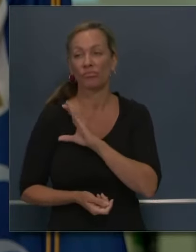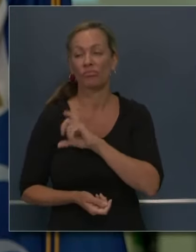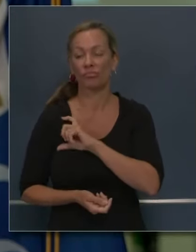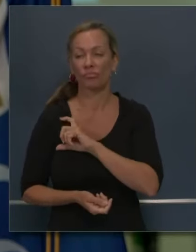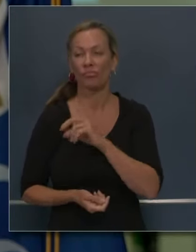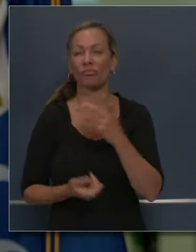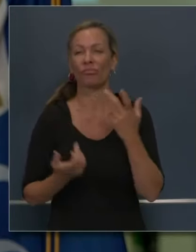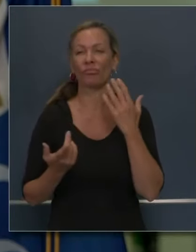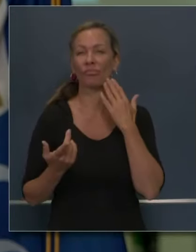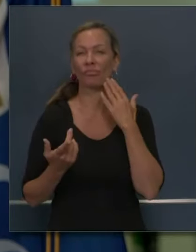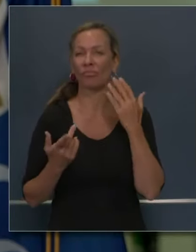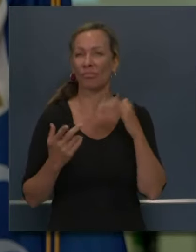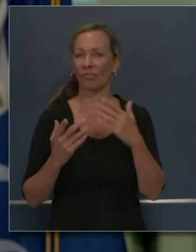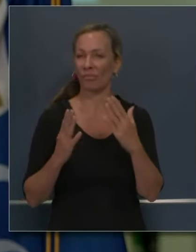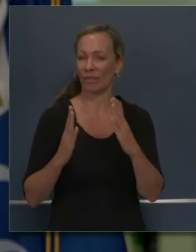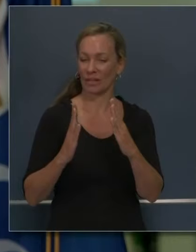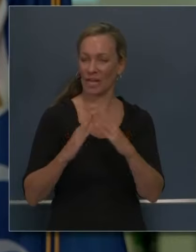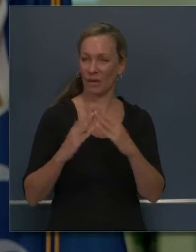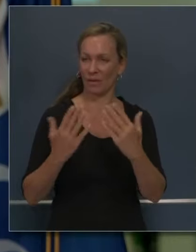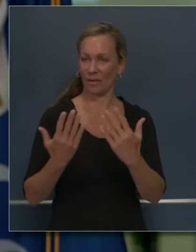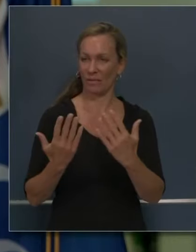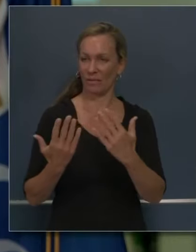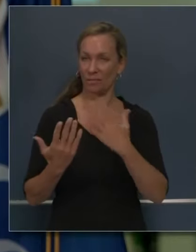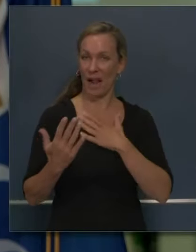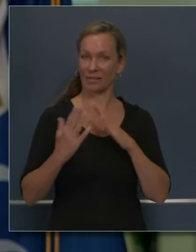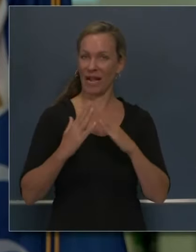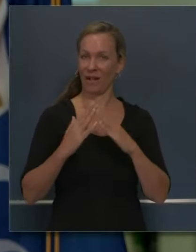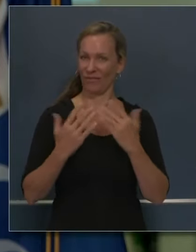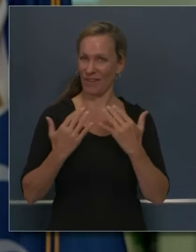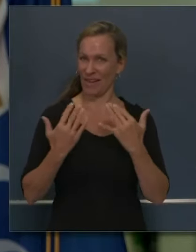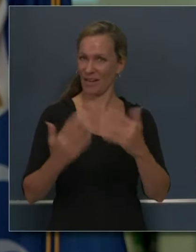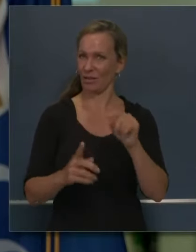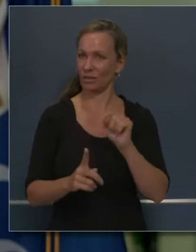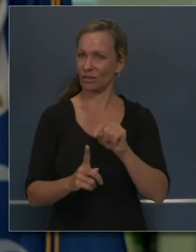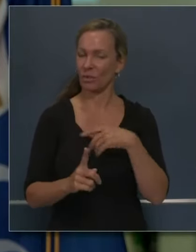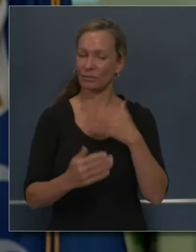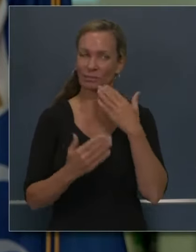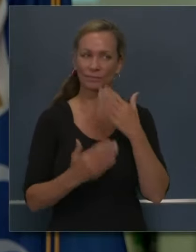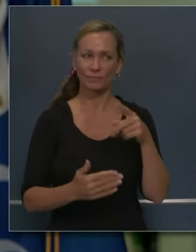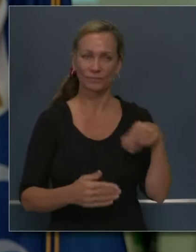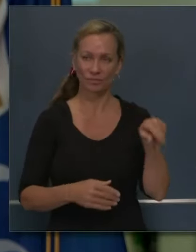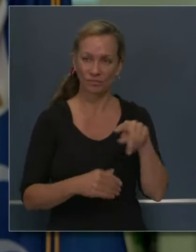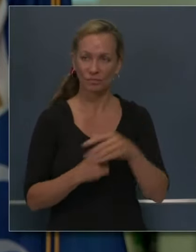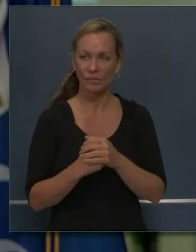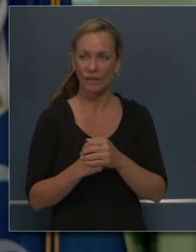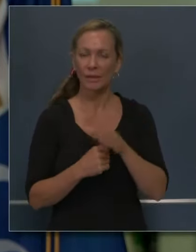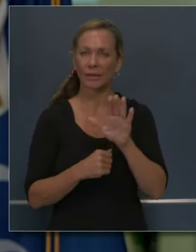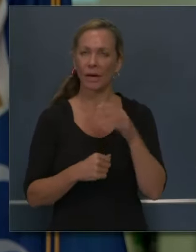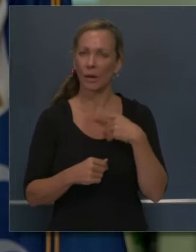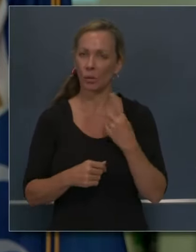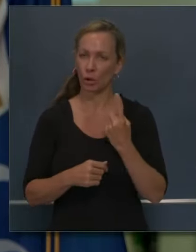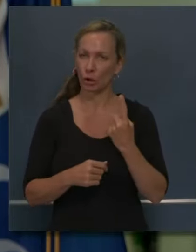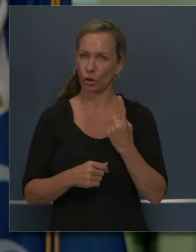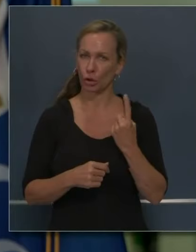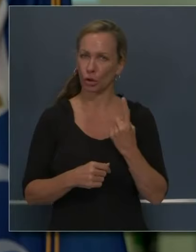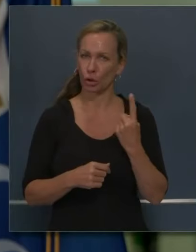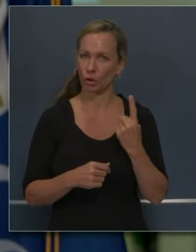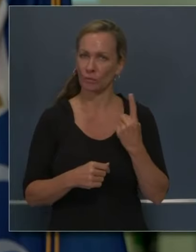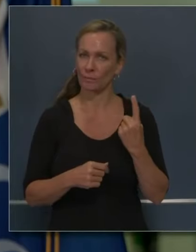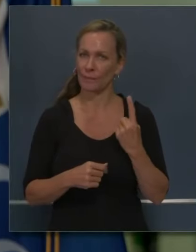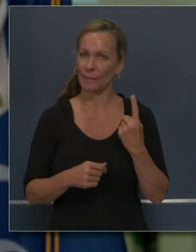And I am one of the evacuees, actually. One of the things I was wondering, Governor, is that as you're going through